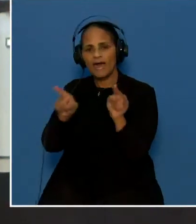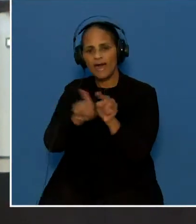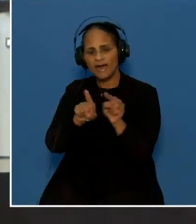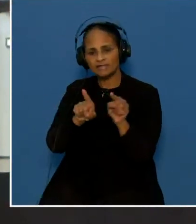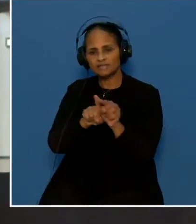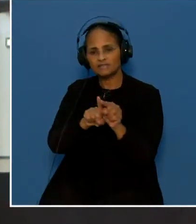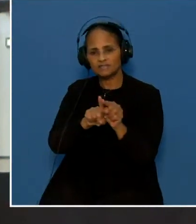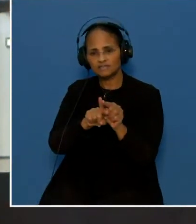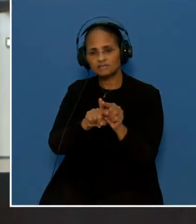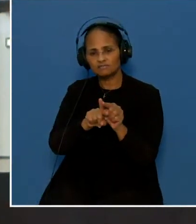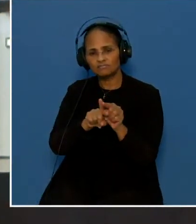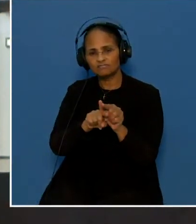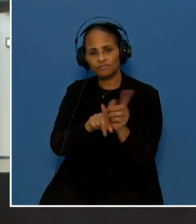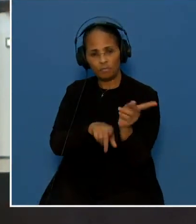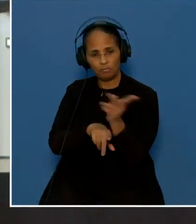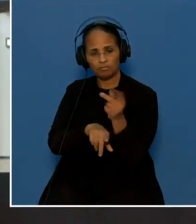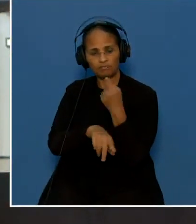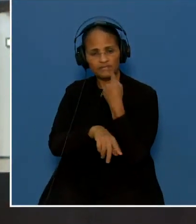colleagues have already done so,